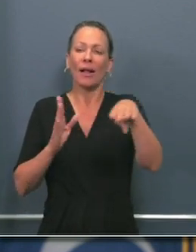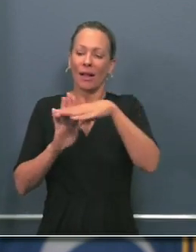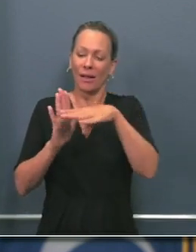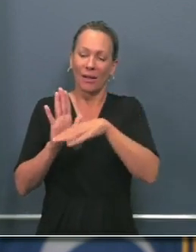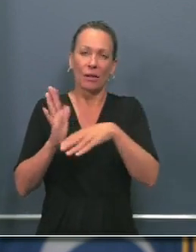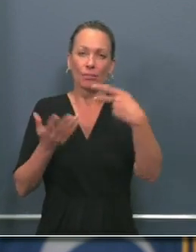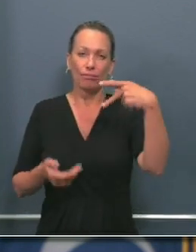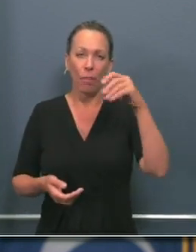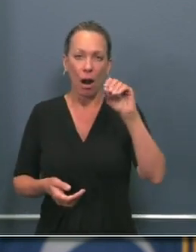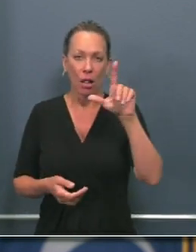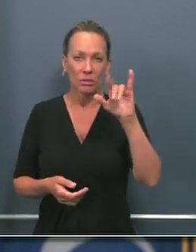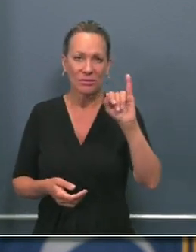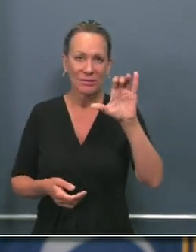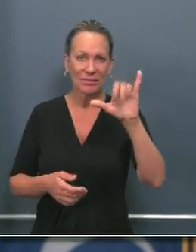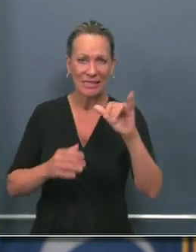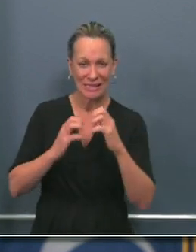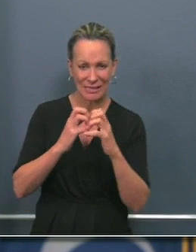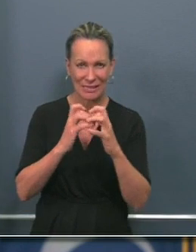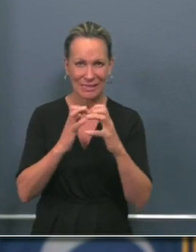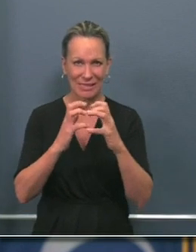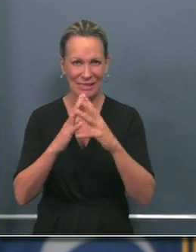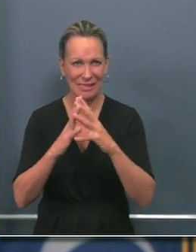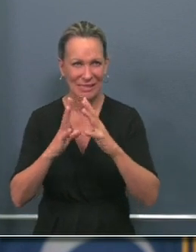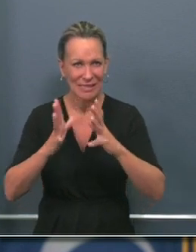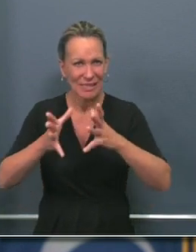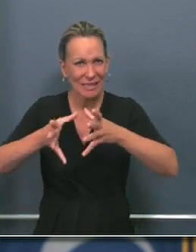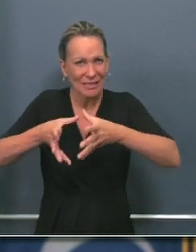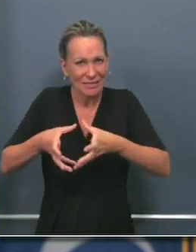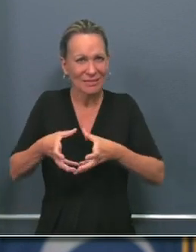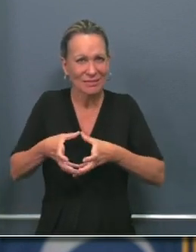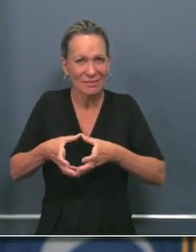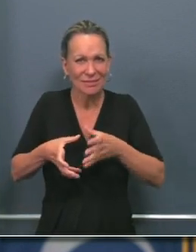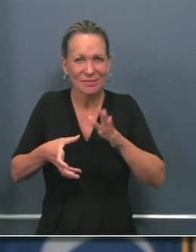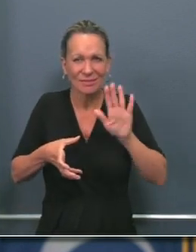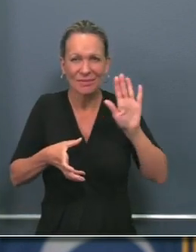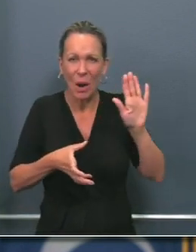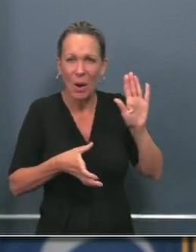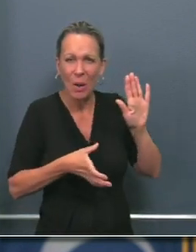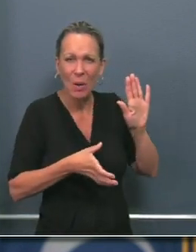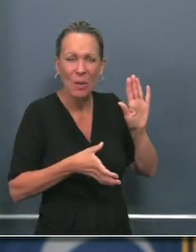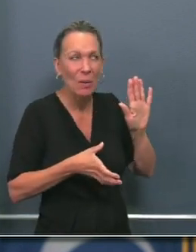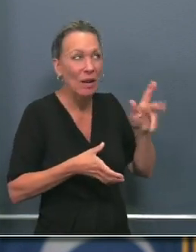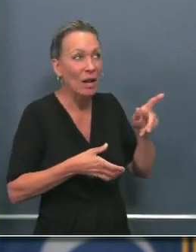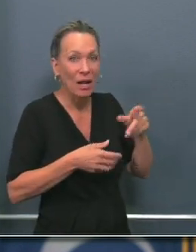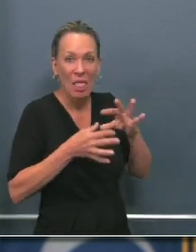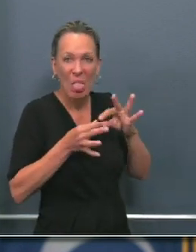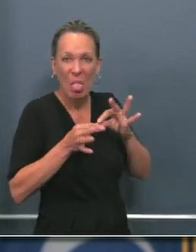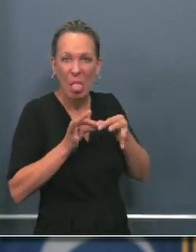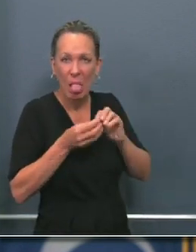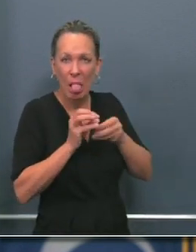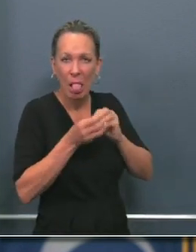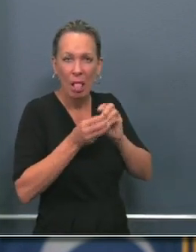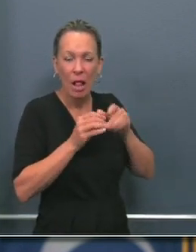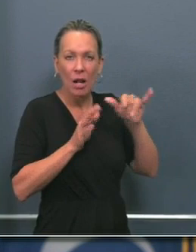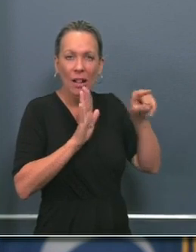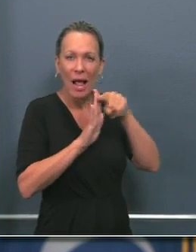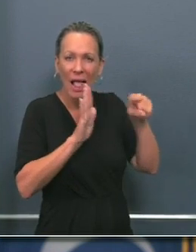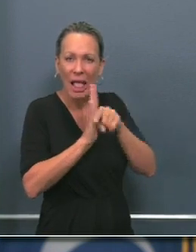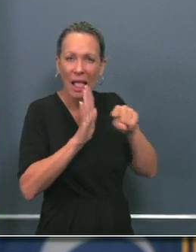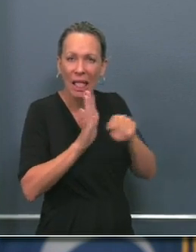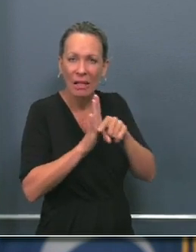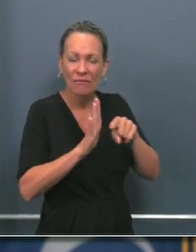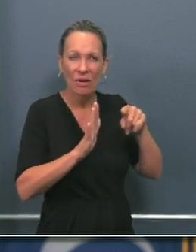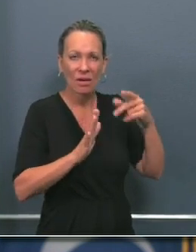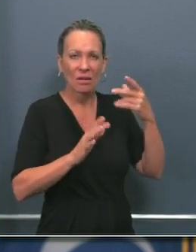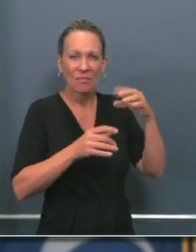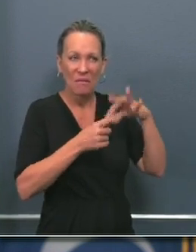I hope we can temper our comments on the other side, though I recognize we're in a political season. Well, let me thank you, all